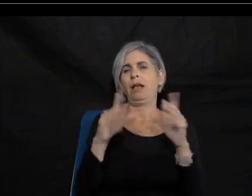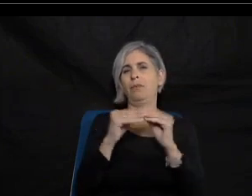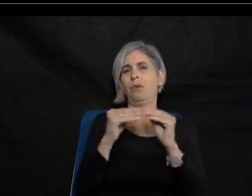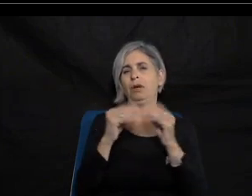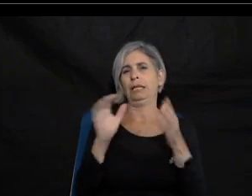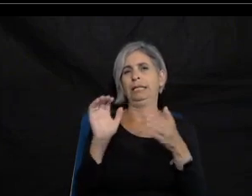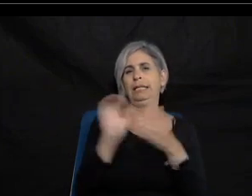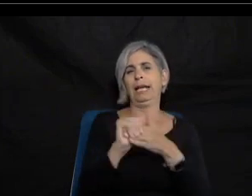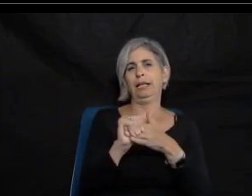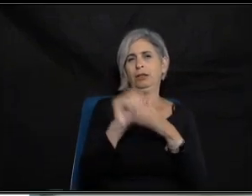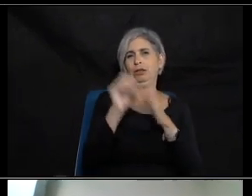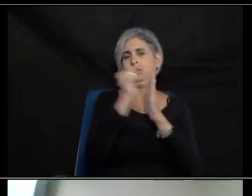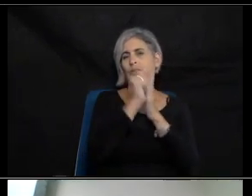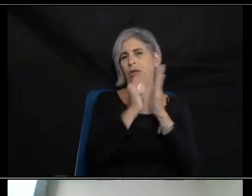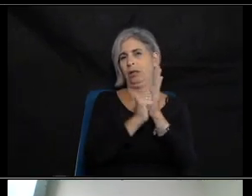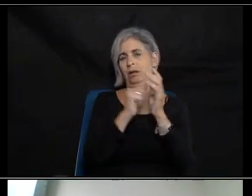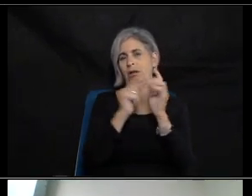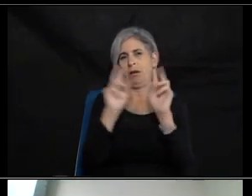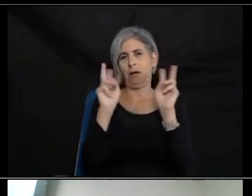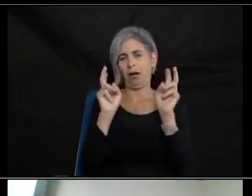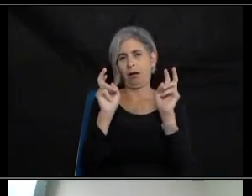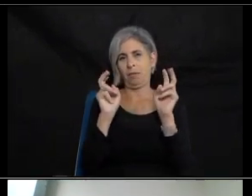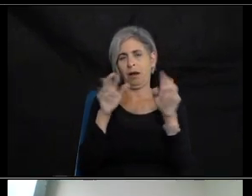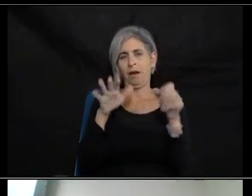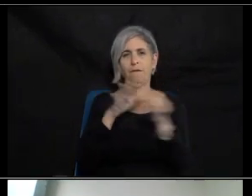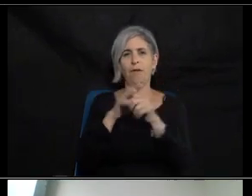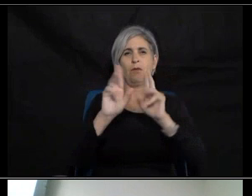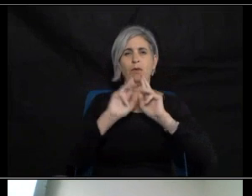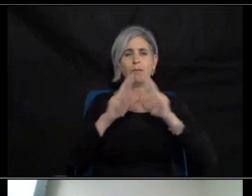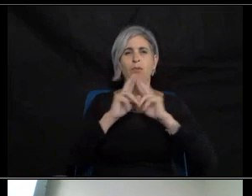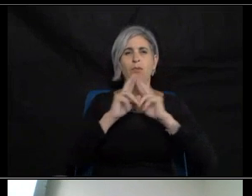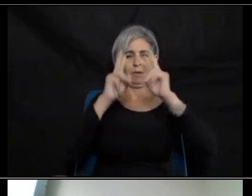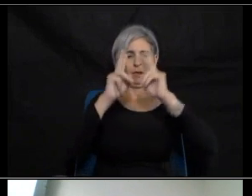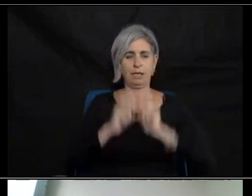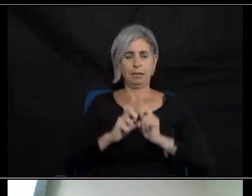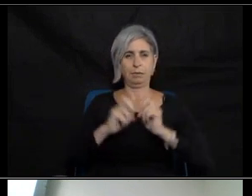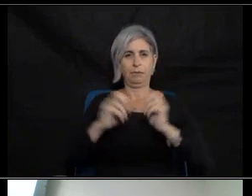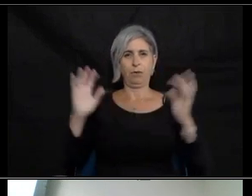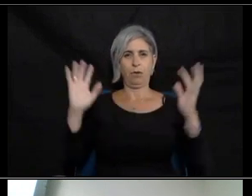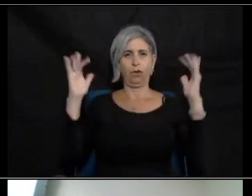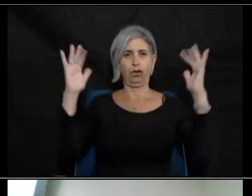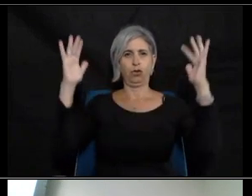agenda item, as well as the full report on the tree canopy assessment.